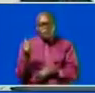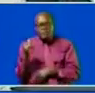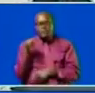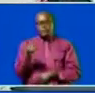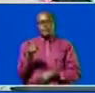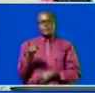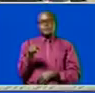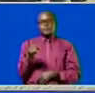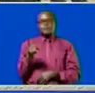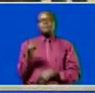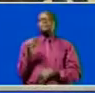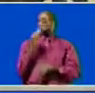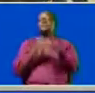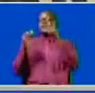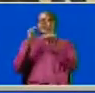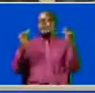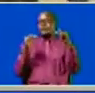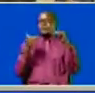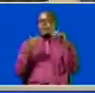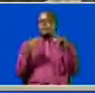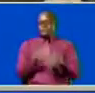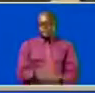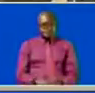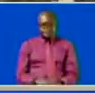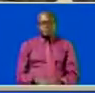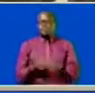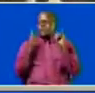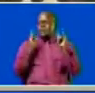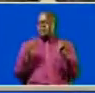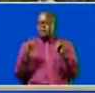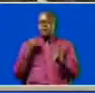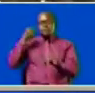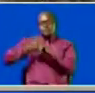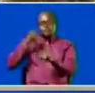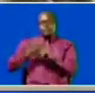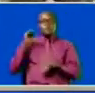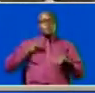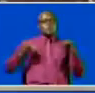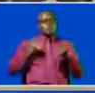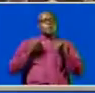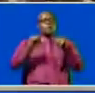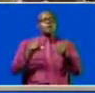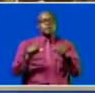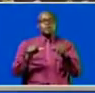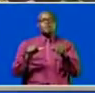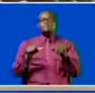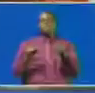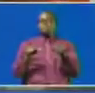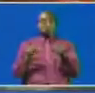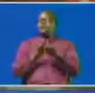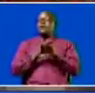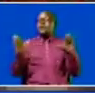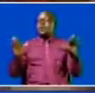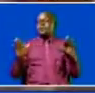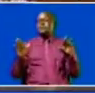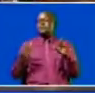sky would be the limit. But as the all-new renewed war on graft continues, debate, it appears, will no